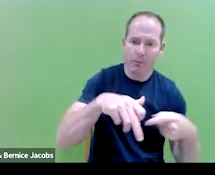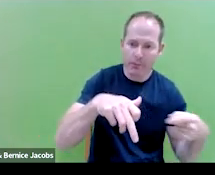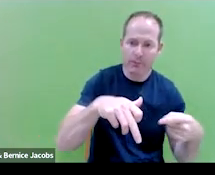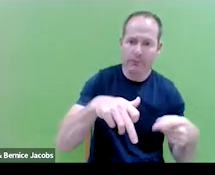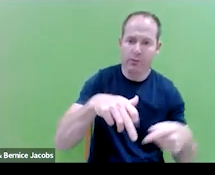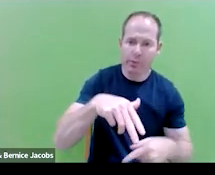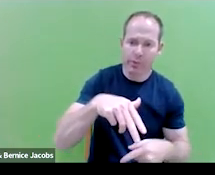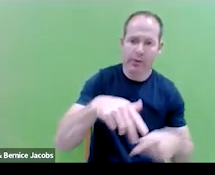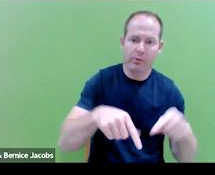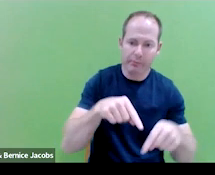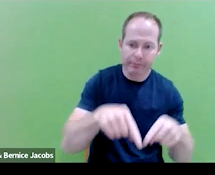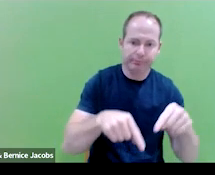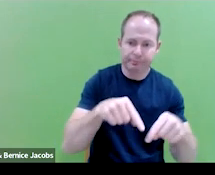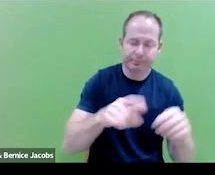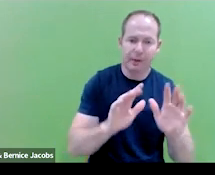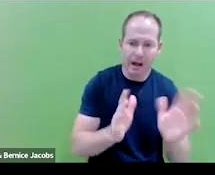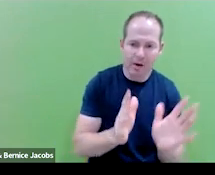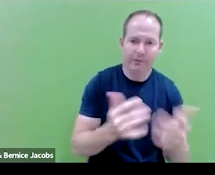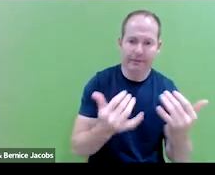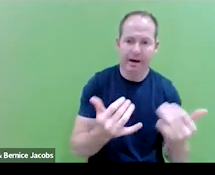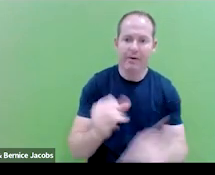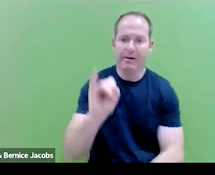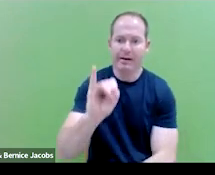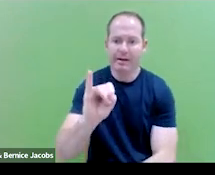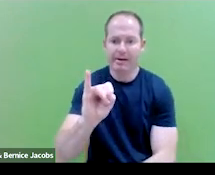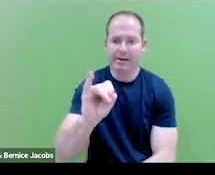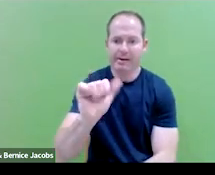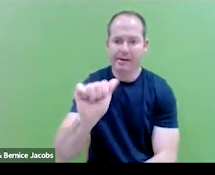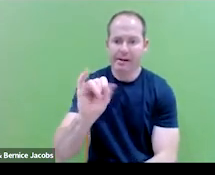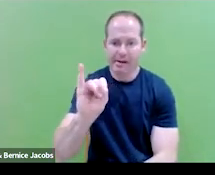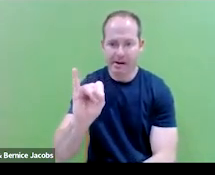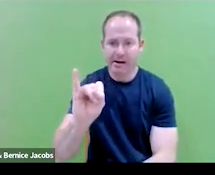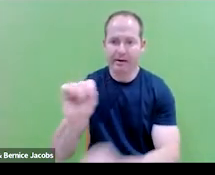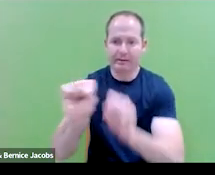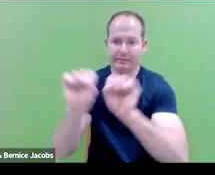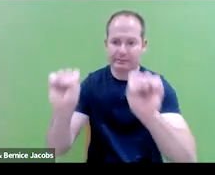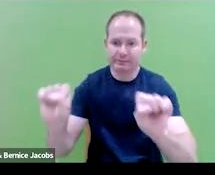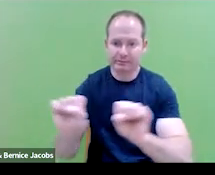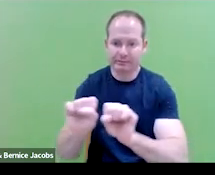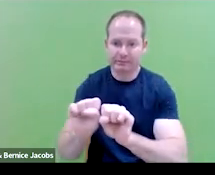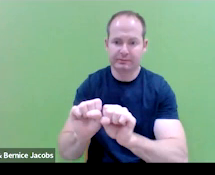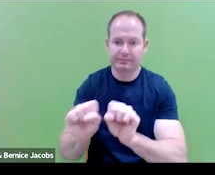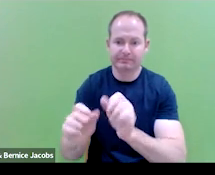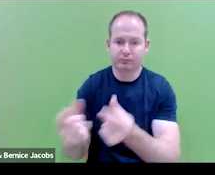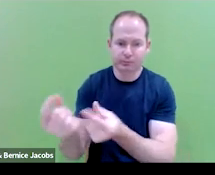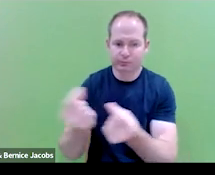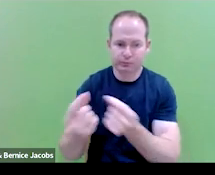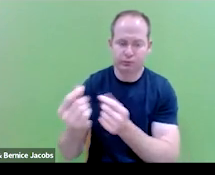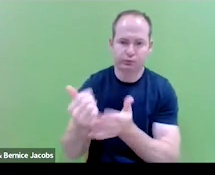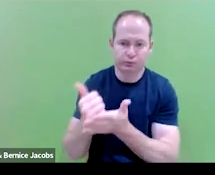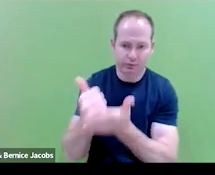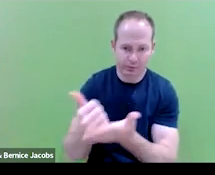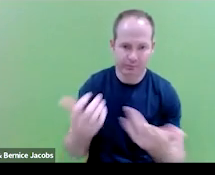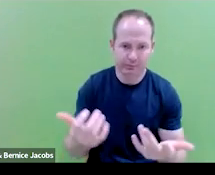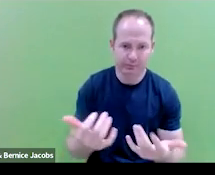you look at most of your AI assistants, I'm not going to name any of them, I'm sure you all know them. A lot of the stuff